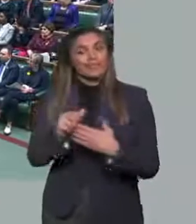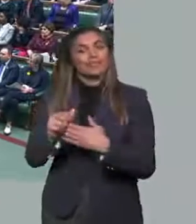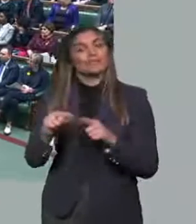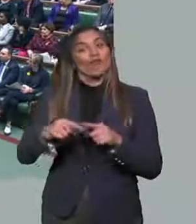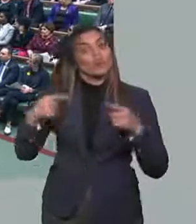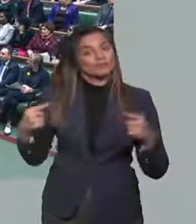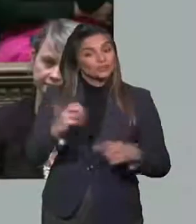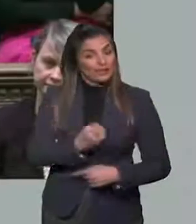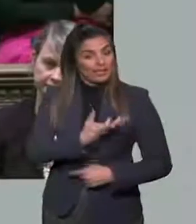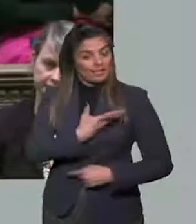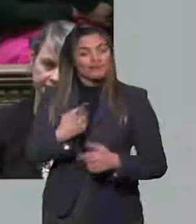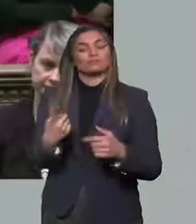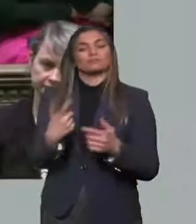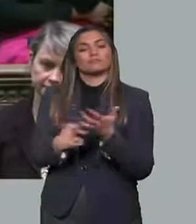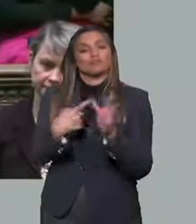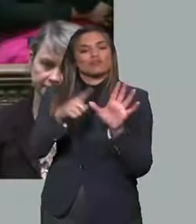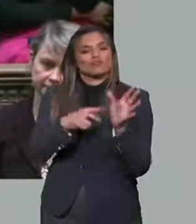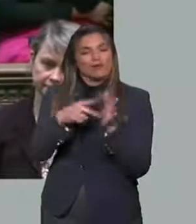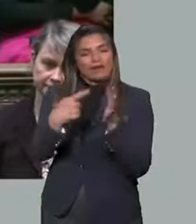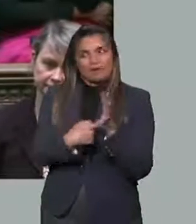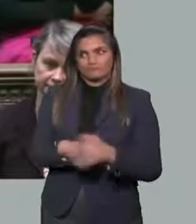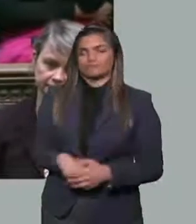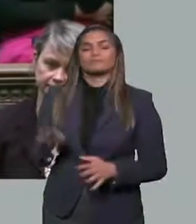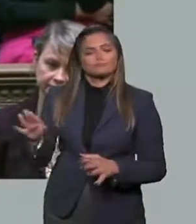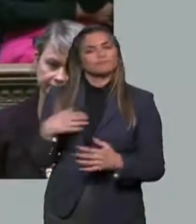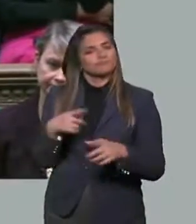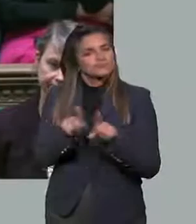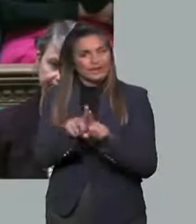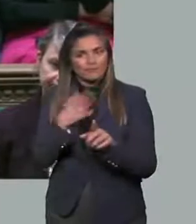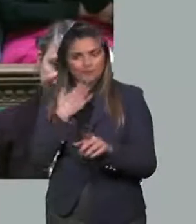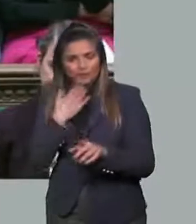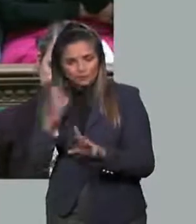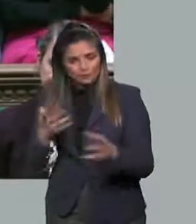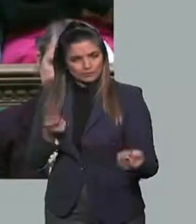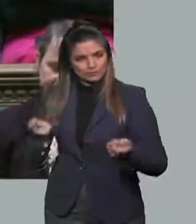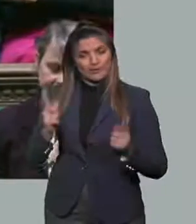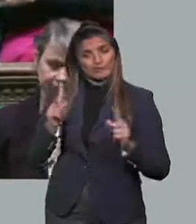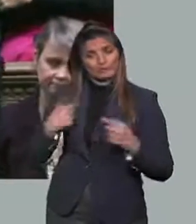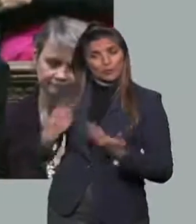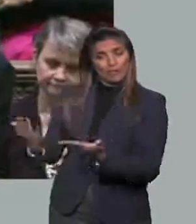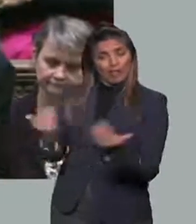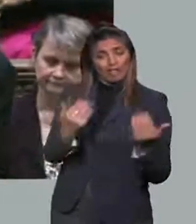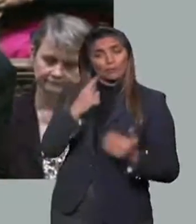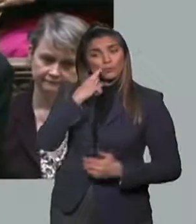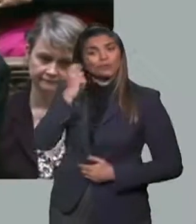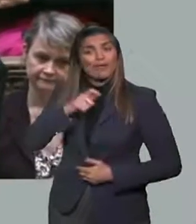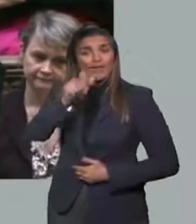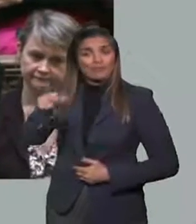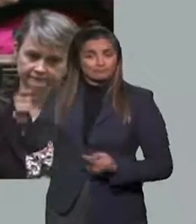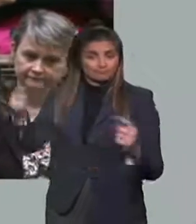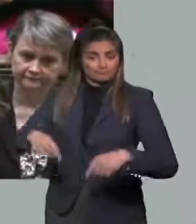Thank you, Mr. Speaker, and can I also welcome Ukrainian MPs to this House today. And Mr. Speaker, can I start